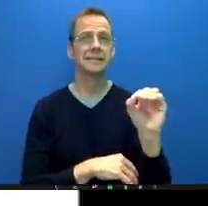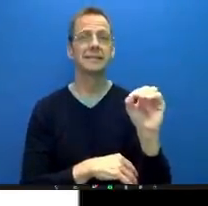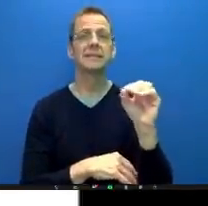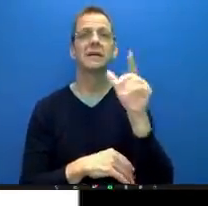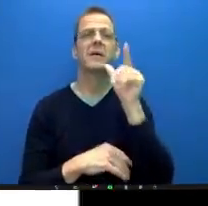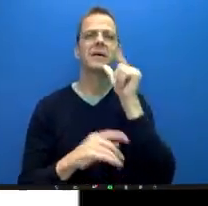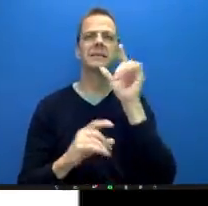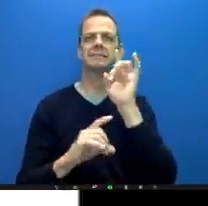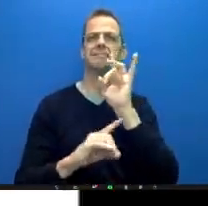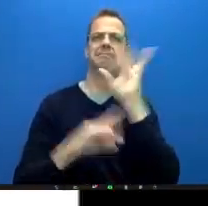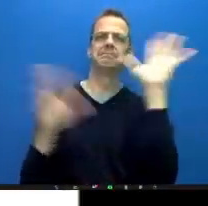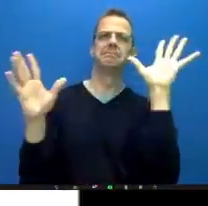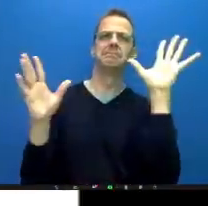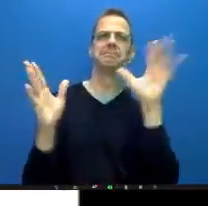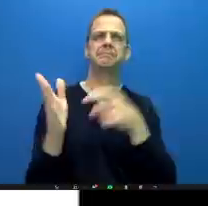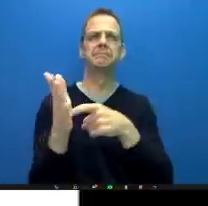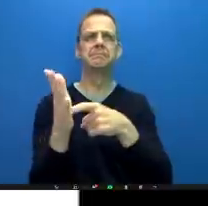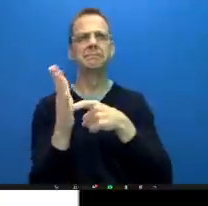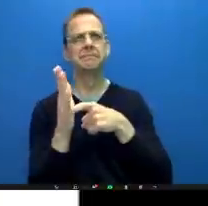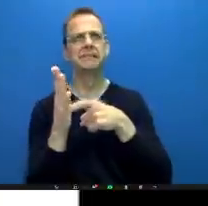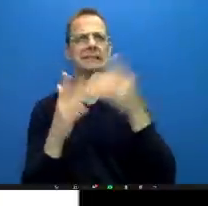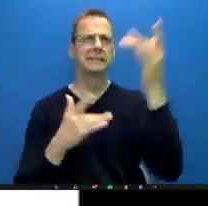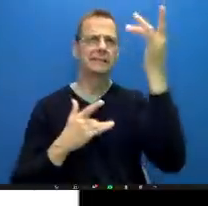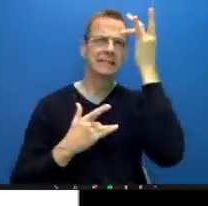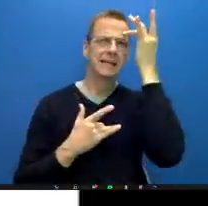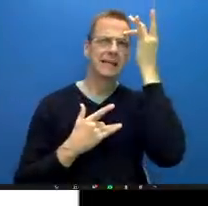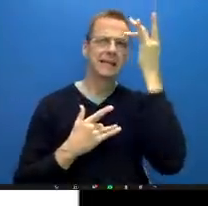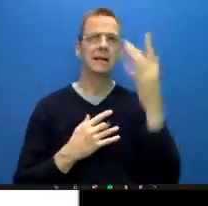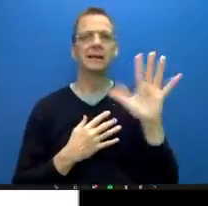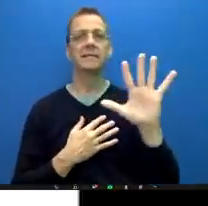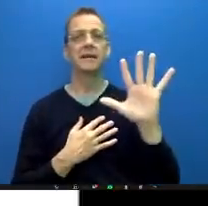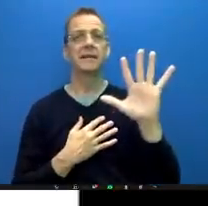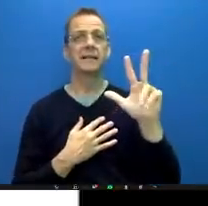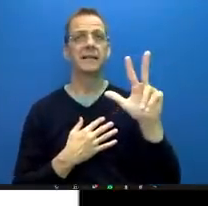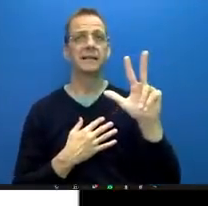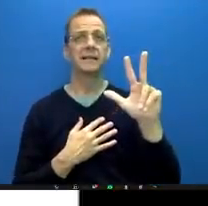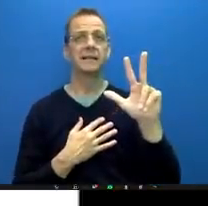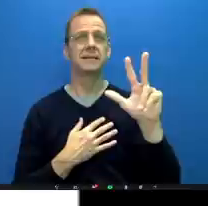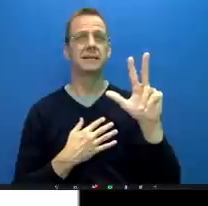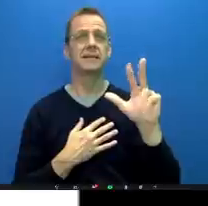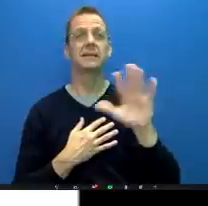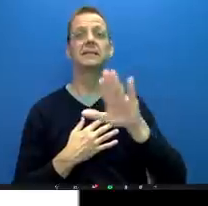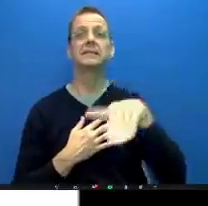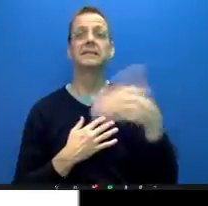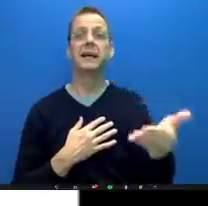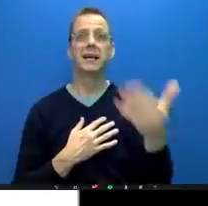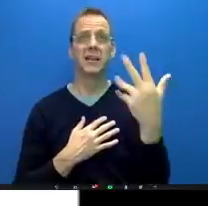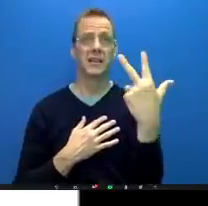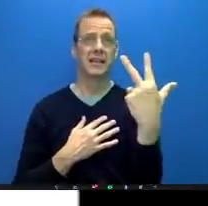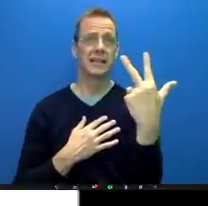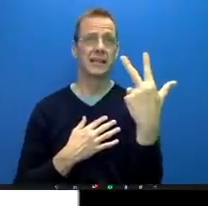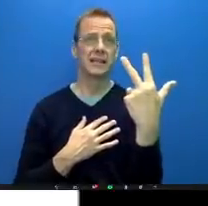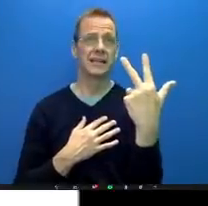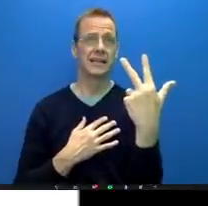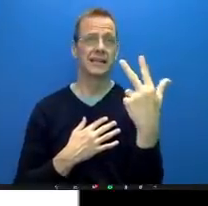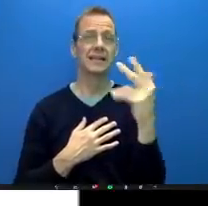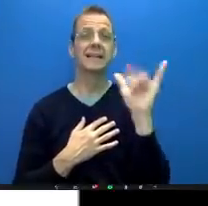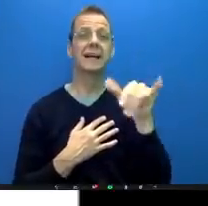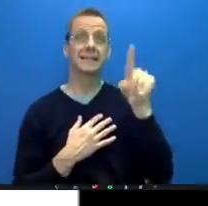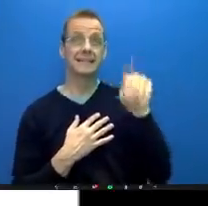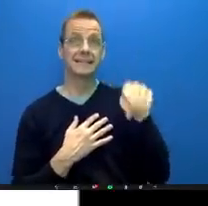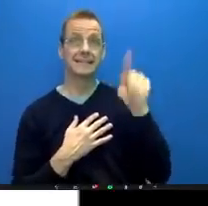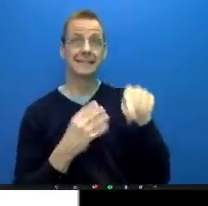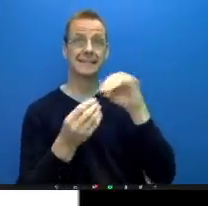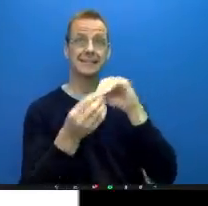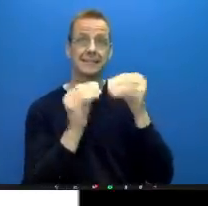And also what we know now is that, so it's trying to put percentages in absolute numbers